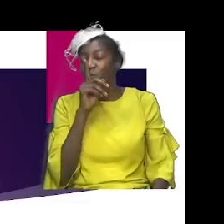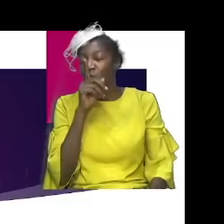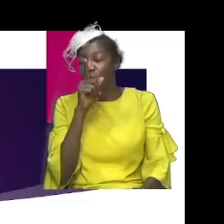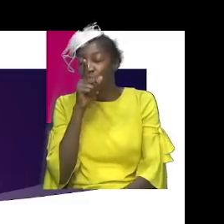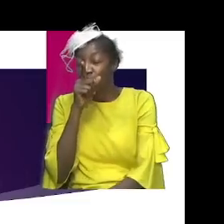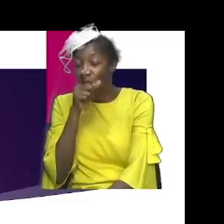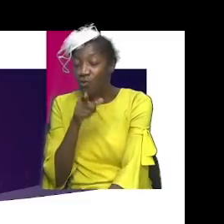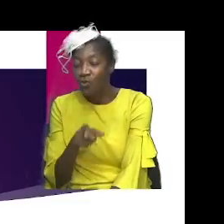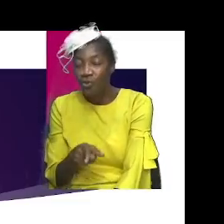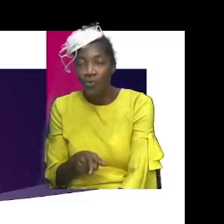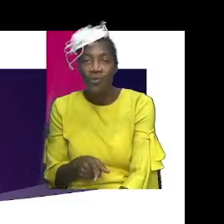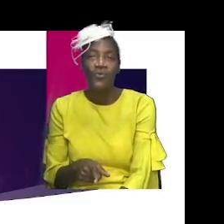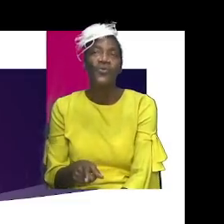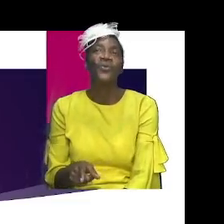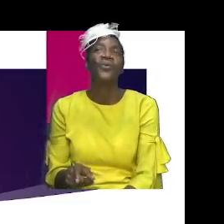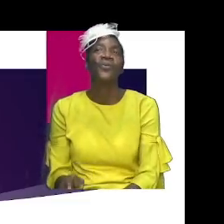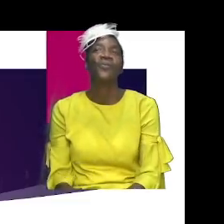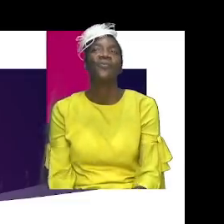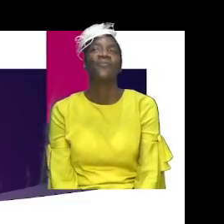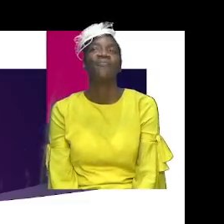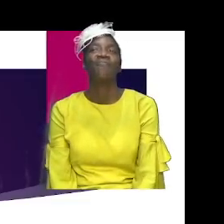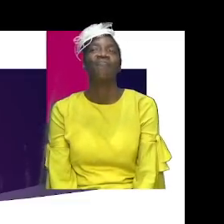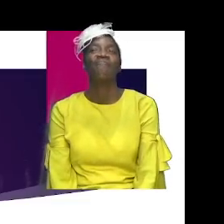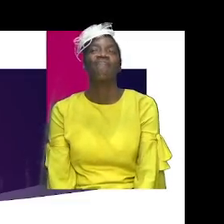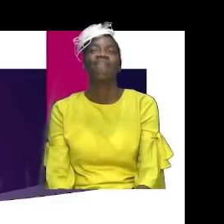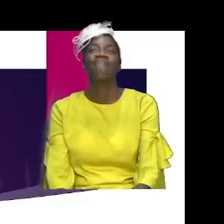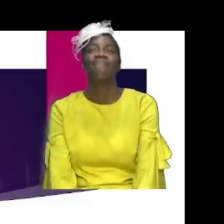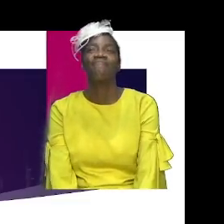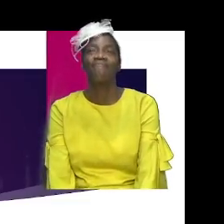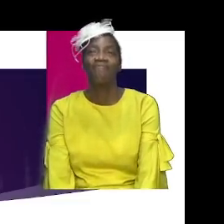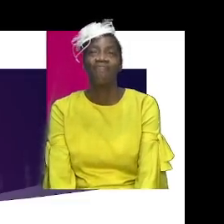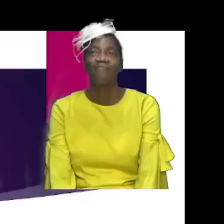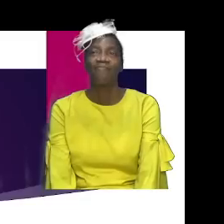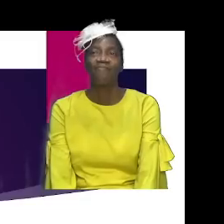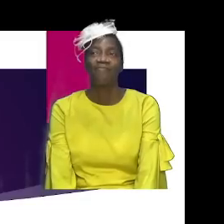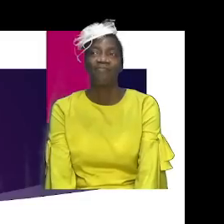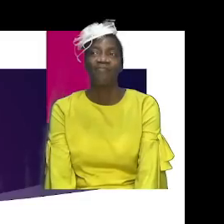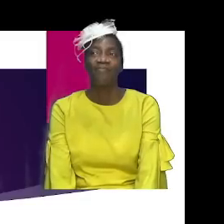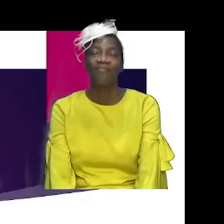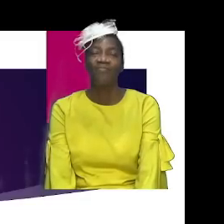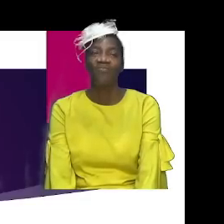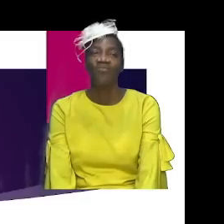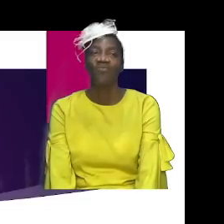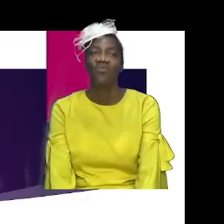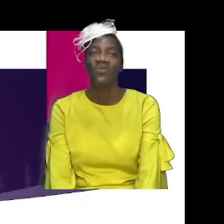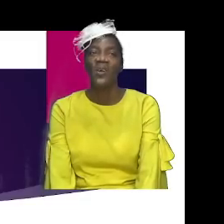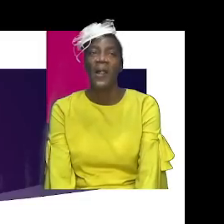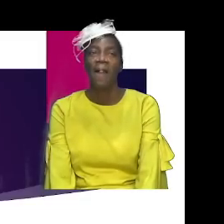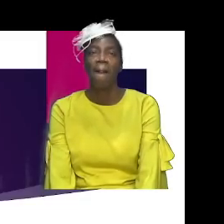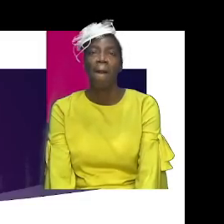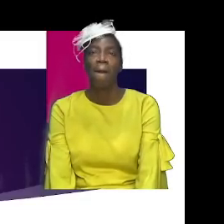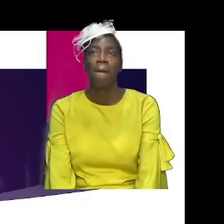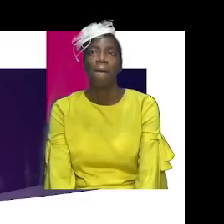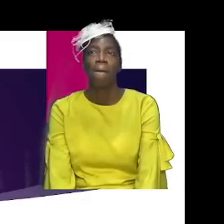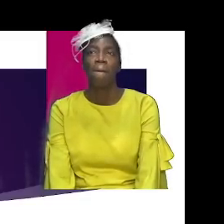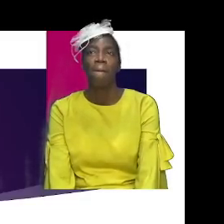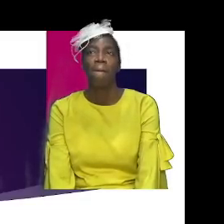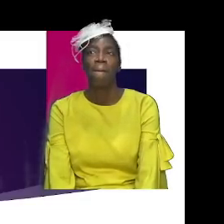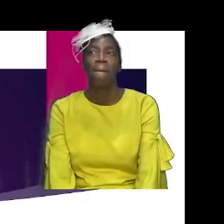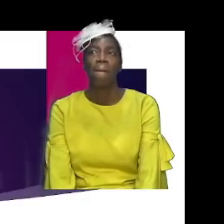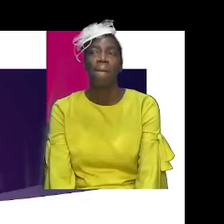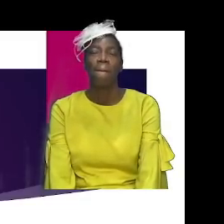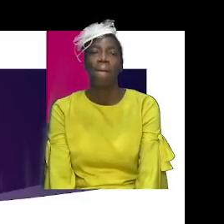very thorough. Now, if I can interject here, we speak